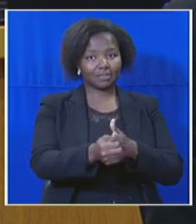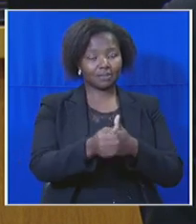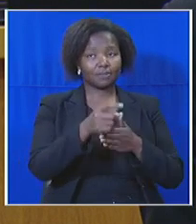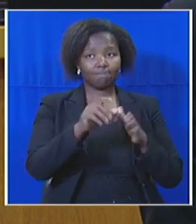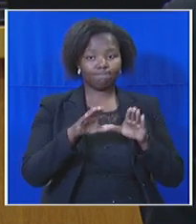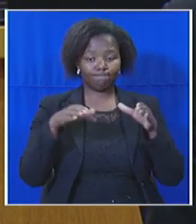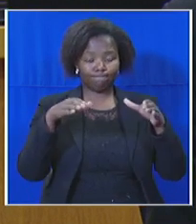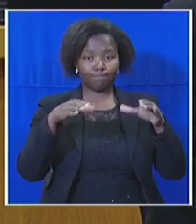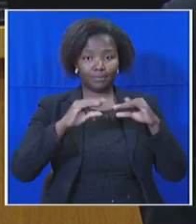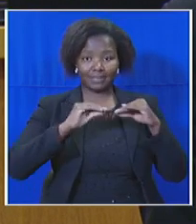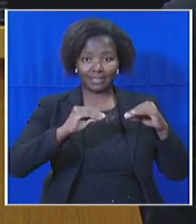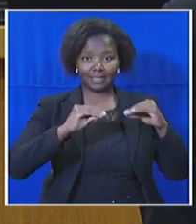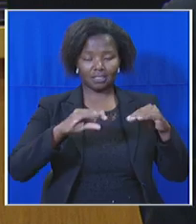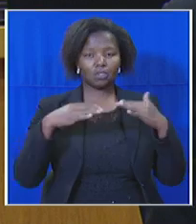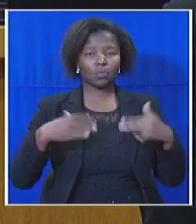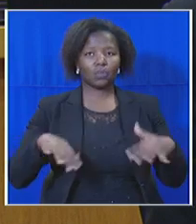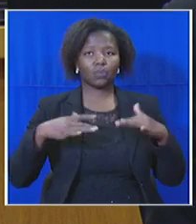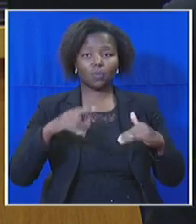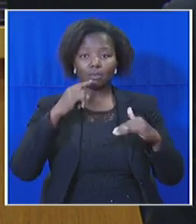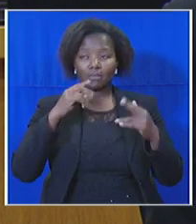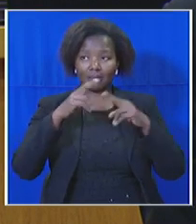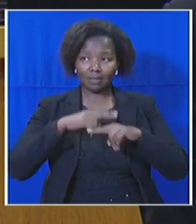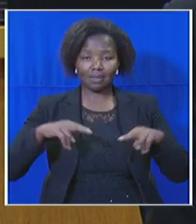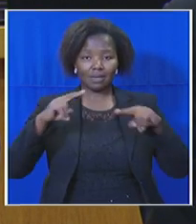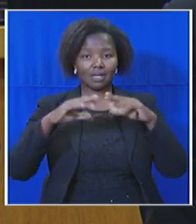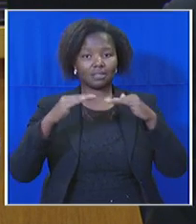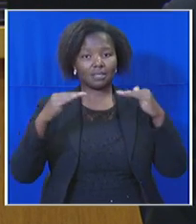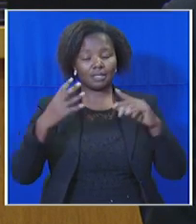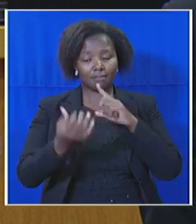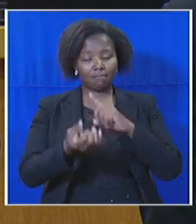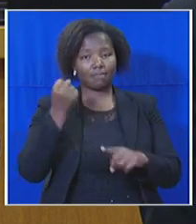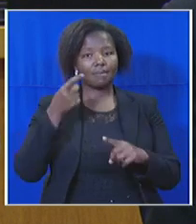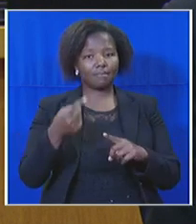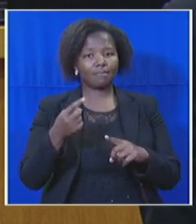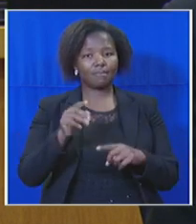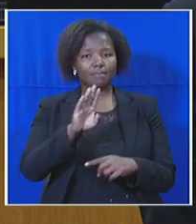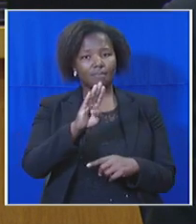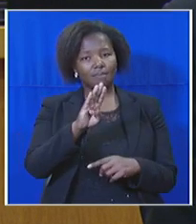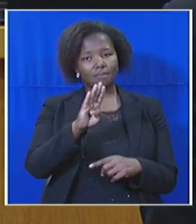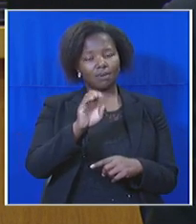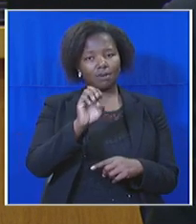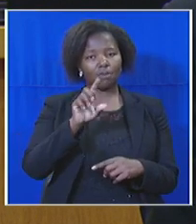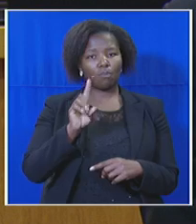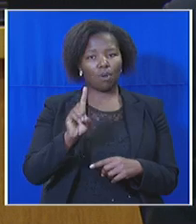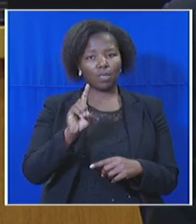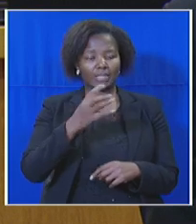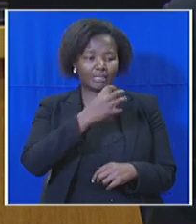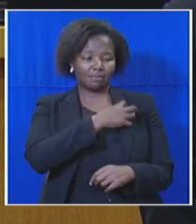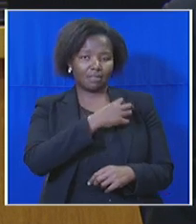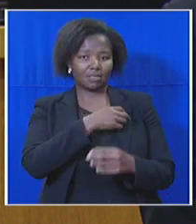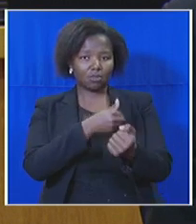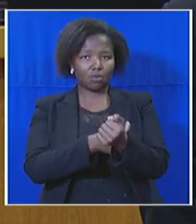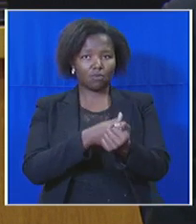a national level as one of the first recipients of the Gold Ministerial Award offered by the Ministry of Social